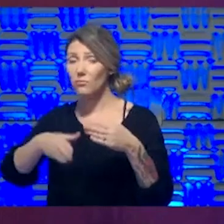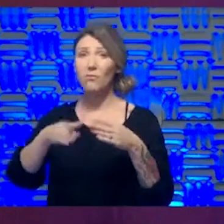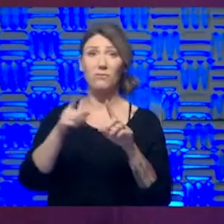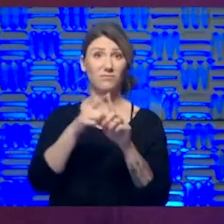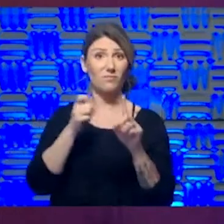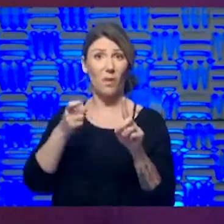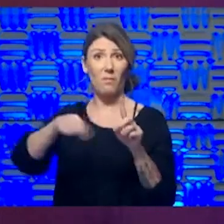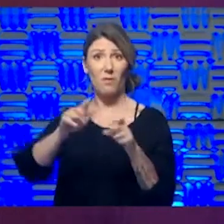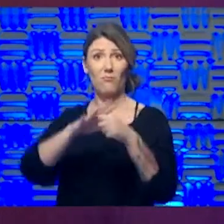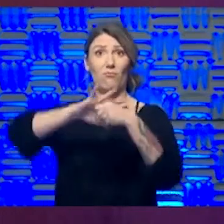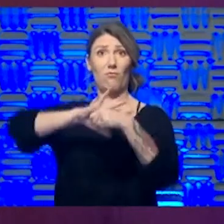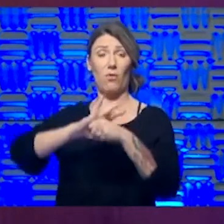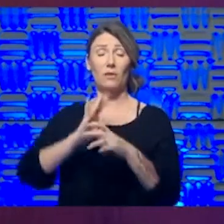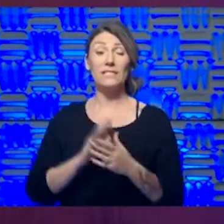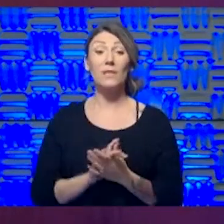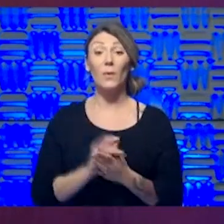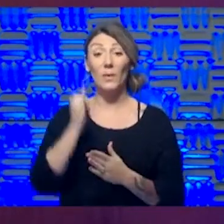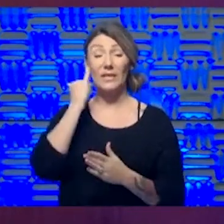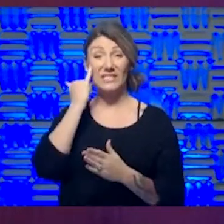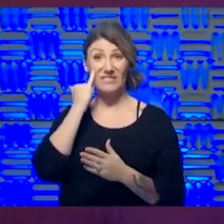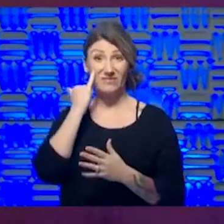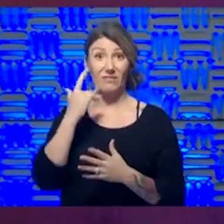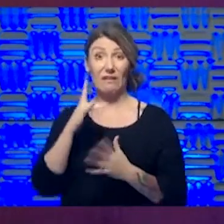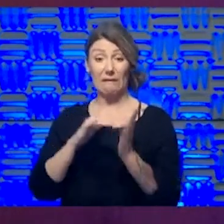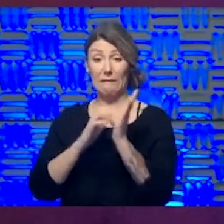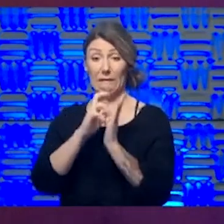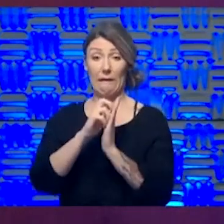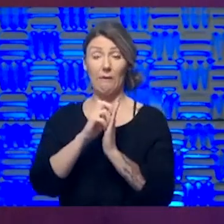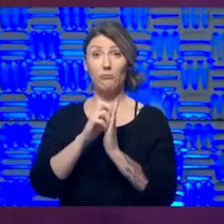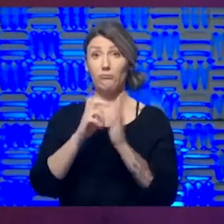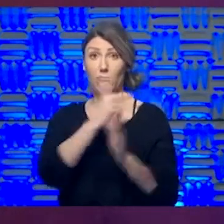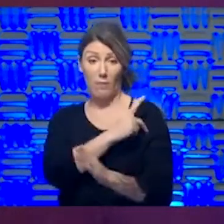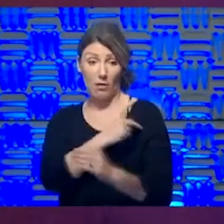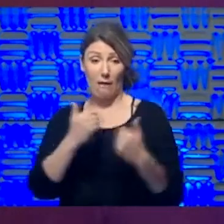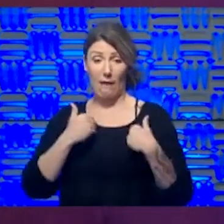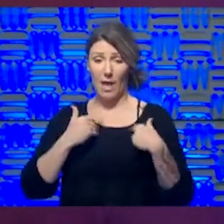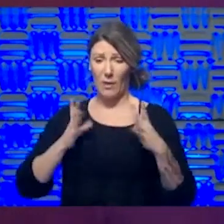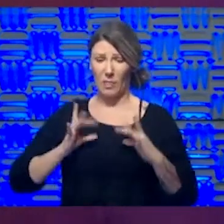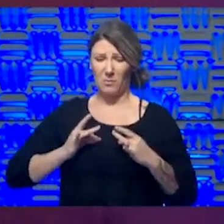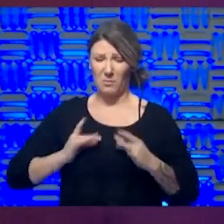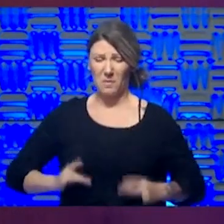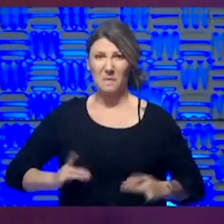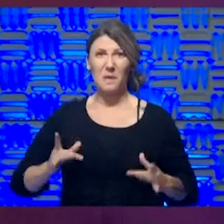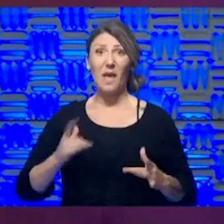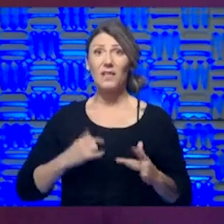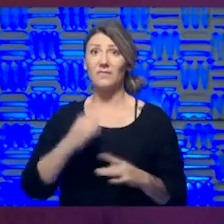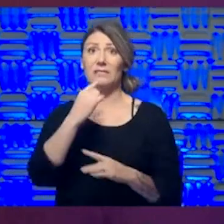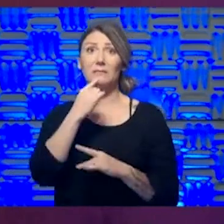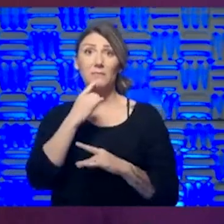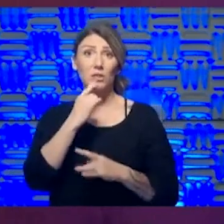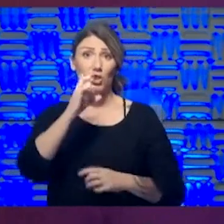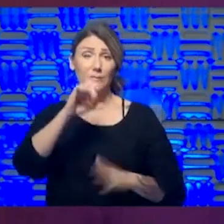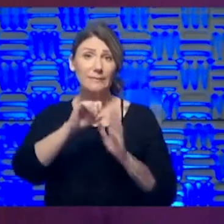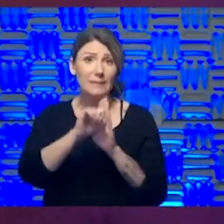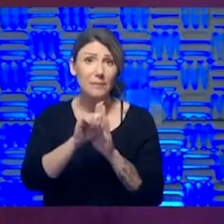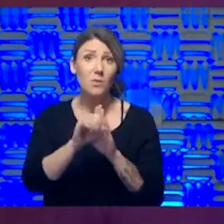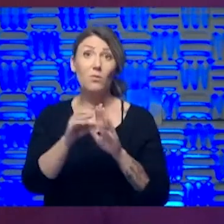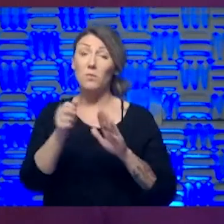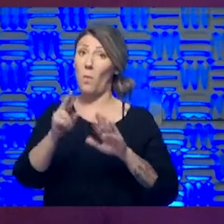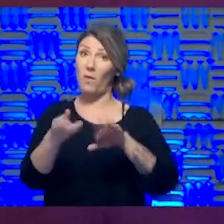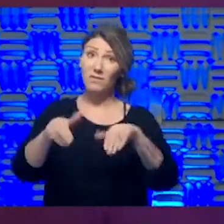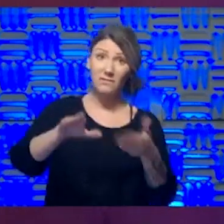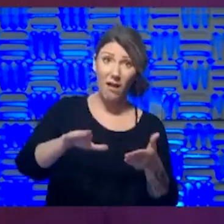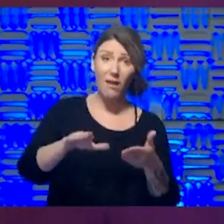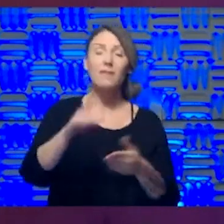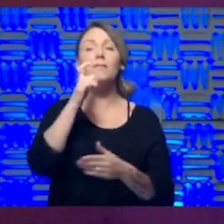that show that if a cancer patient catches coronavirus, they're more likely to have the severe symptoms or even die from this infection. Not everybody,